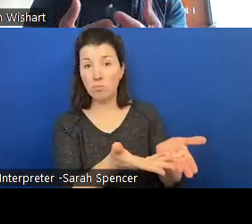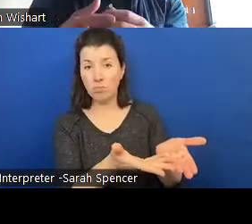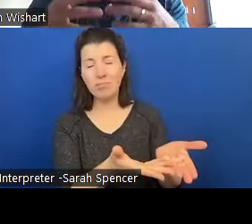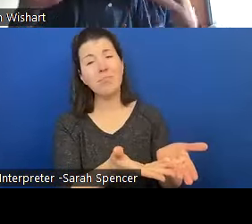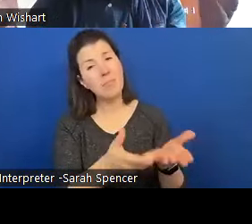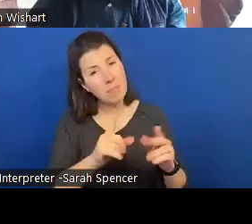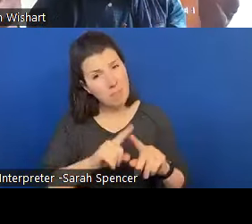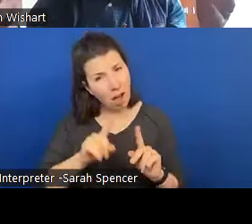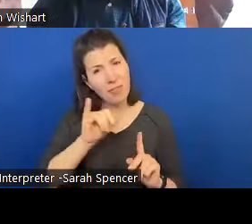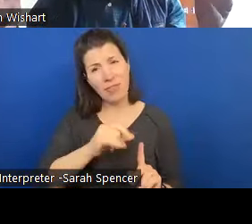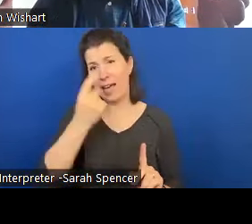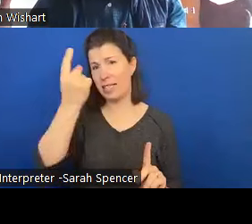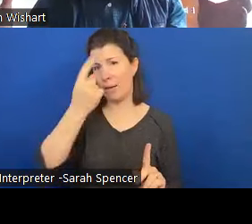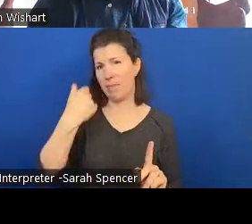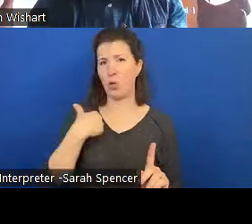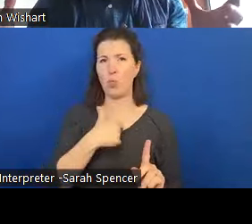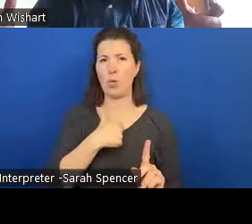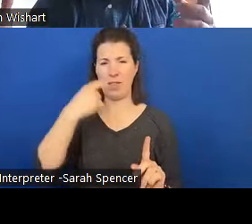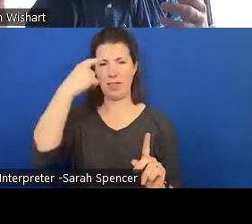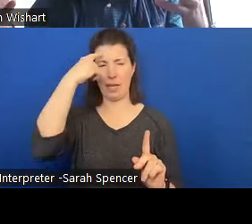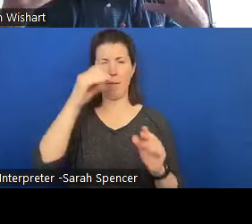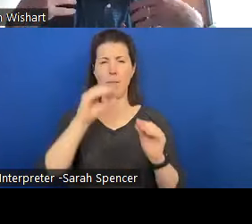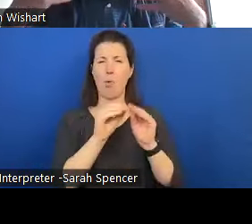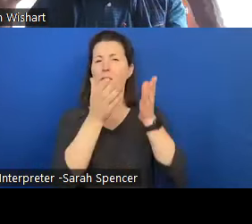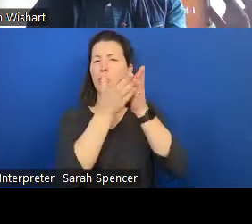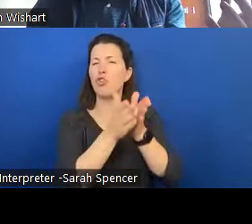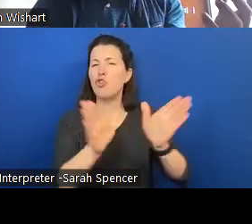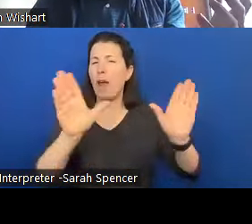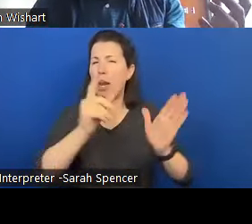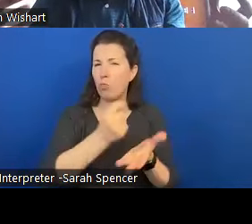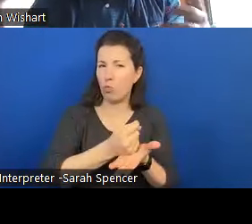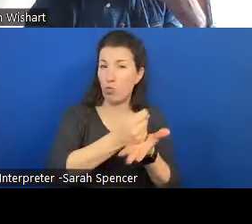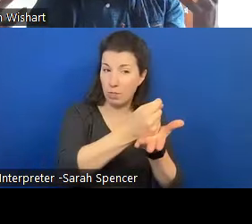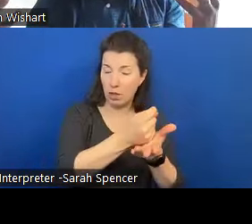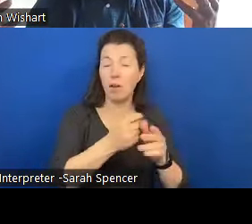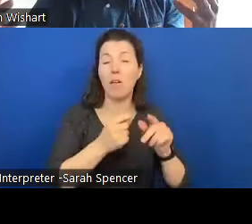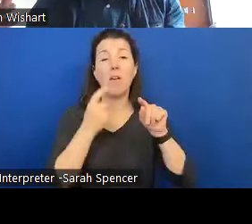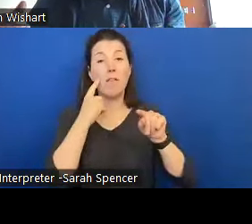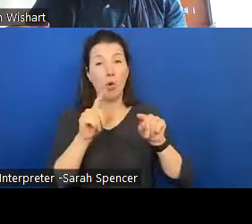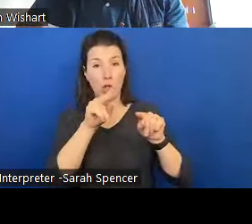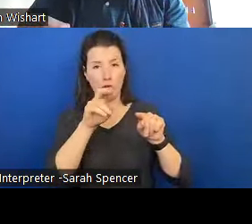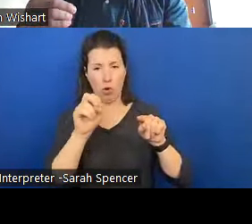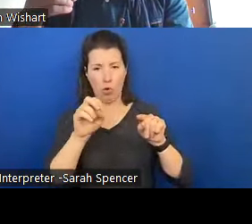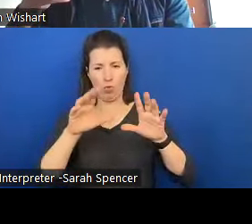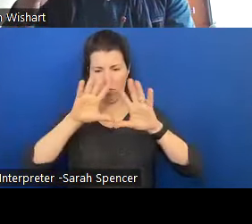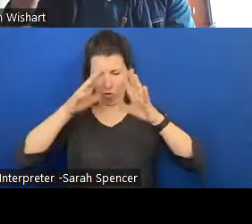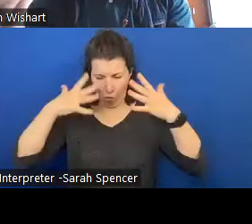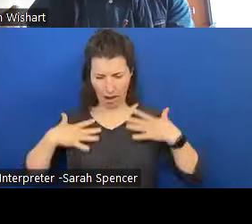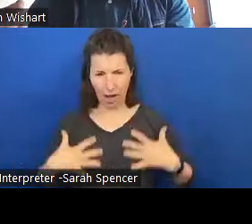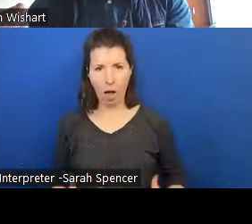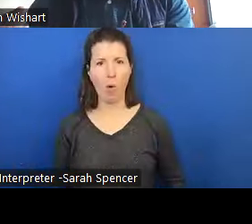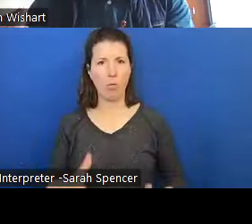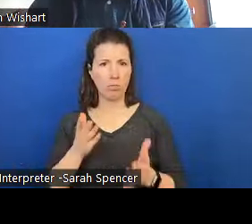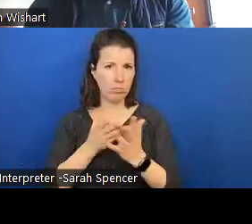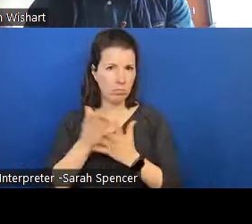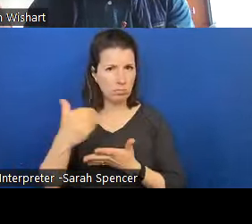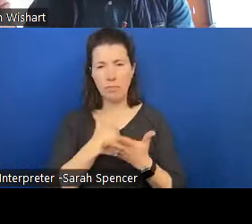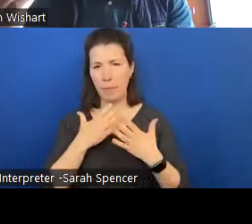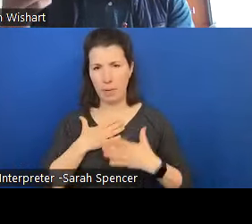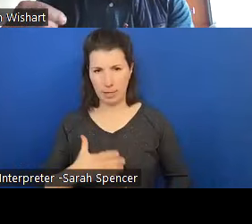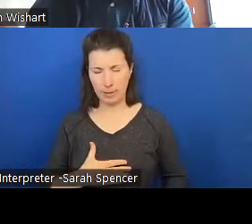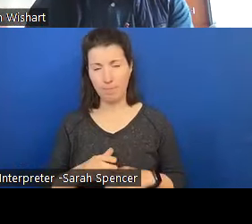that we would think about as a generalized treatment, and really when we have tone sort of throughout the body. Focal tone management